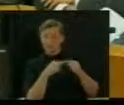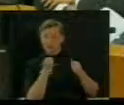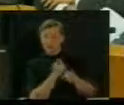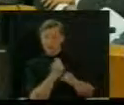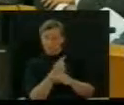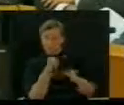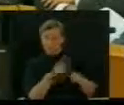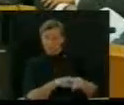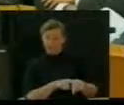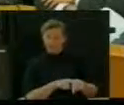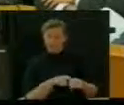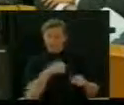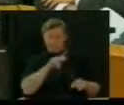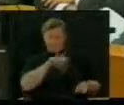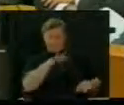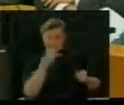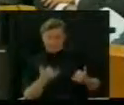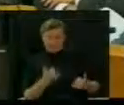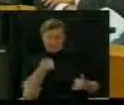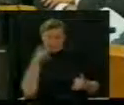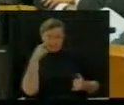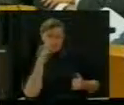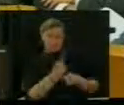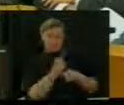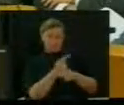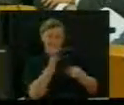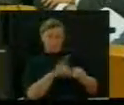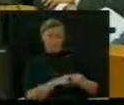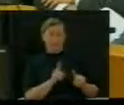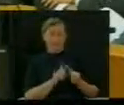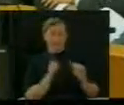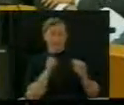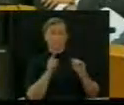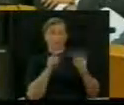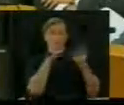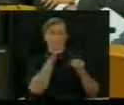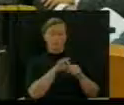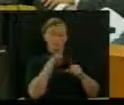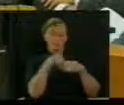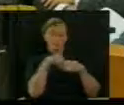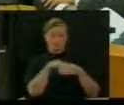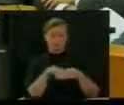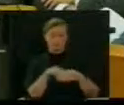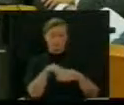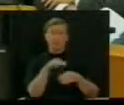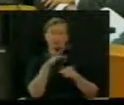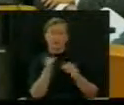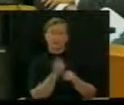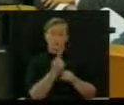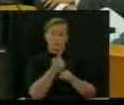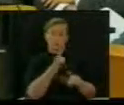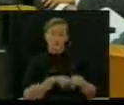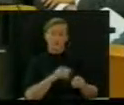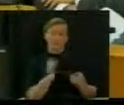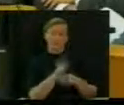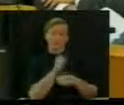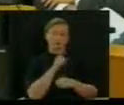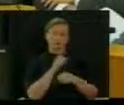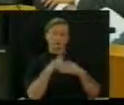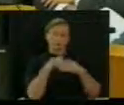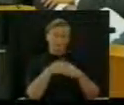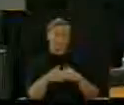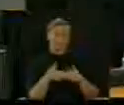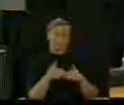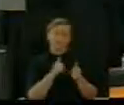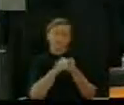and get it straightened out. Now, when, I don't know. Can you tell me when the appropriate time is? Personally, right now, I think it's the appropriate time. But